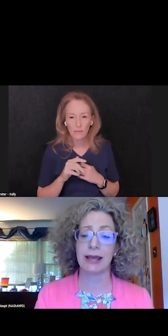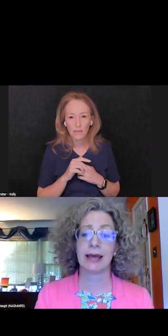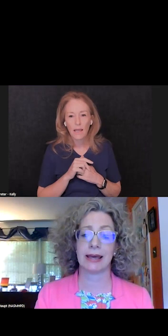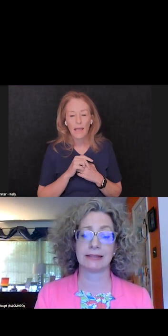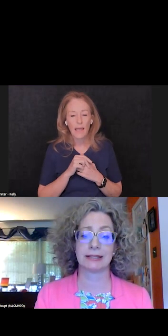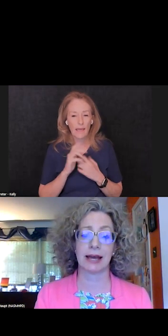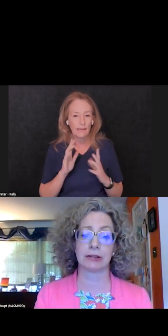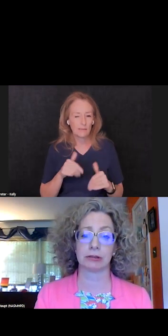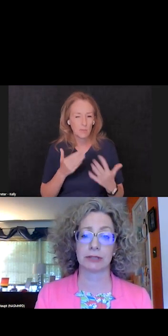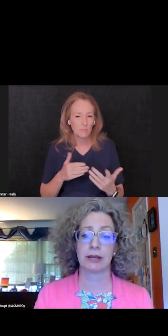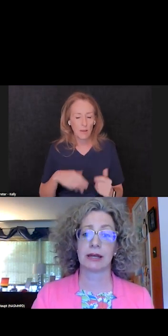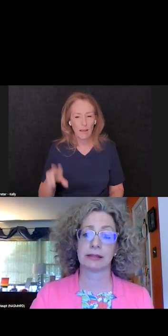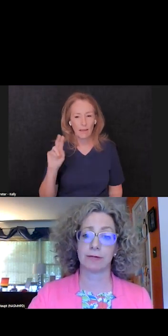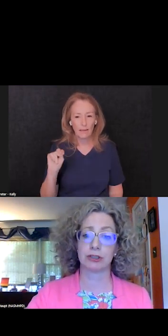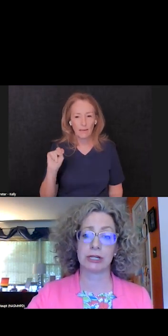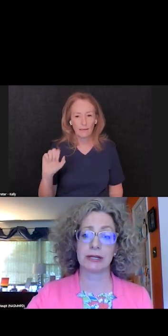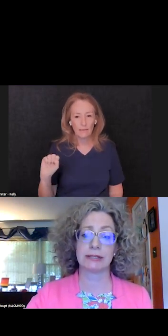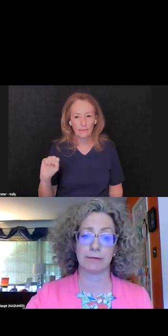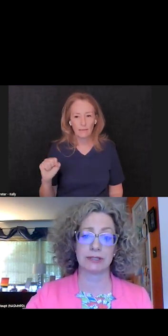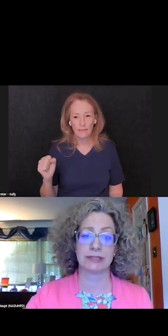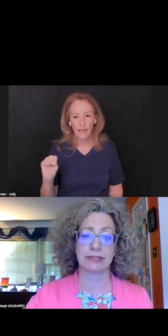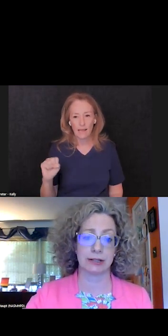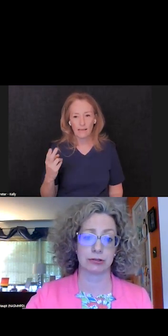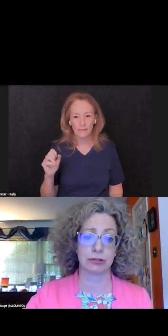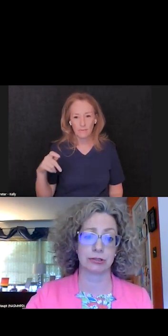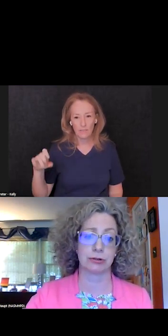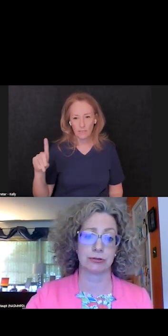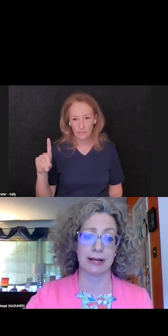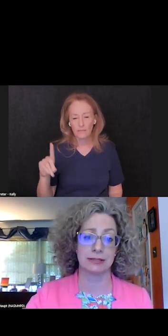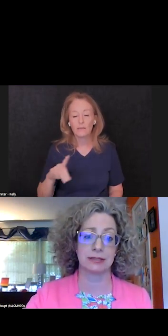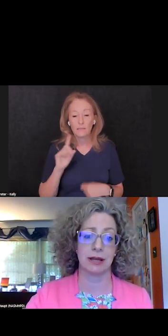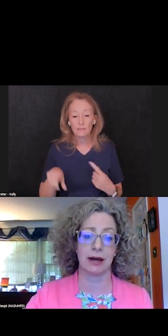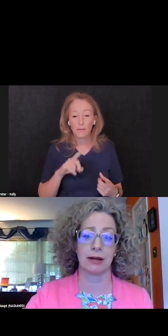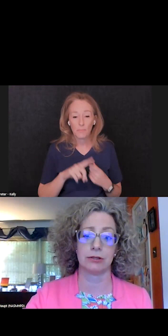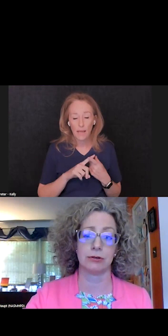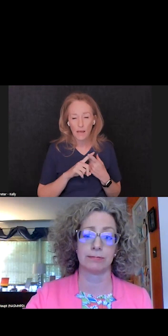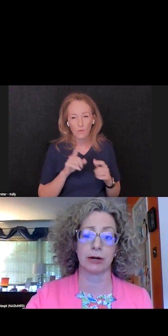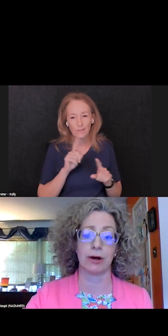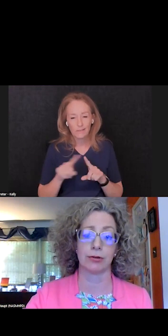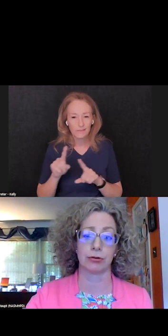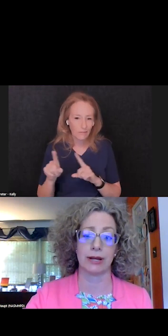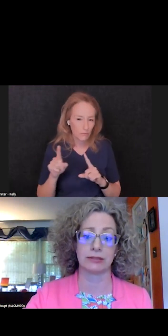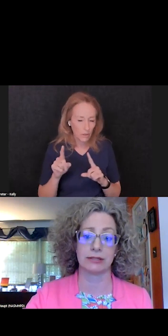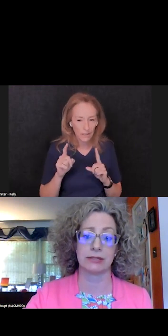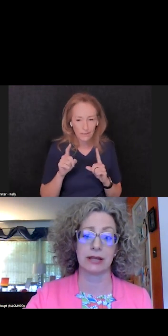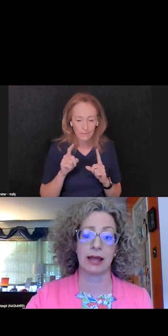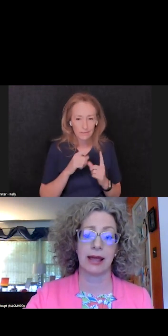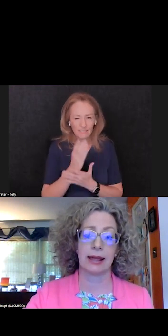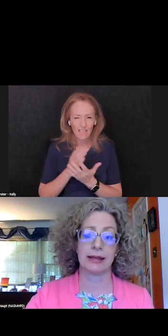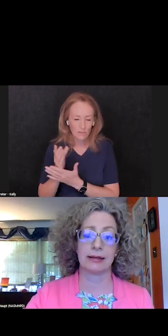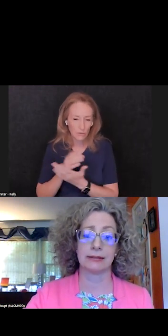NASHBID, and it's entitled Leveraging Different Sectors to Address Youth Mental Health